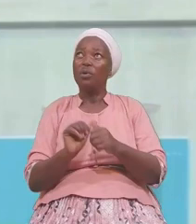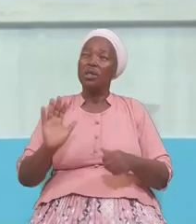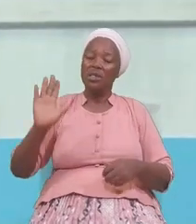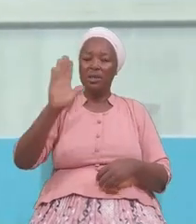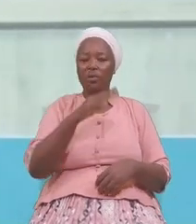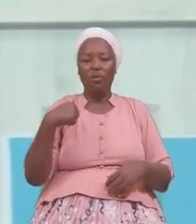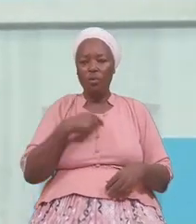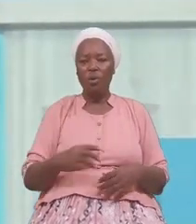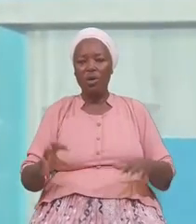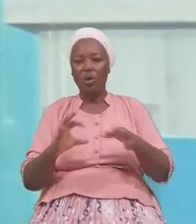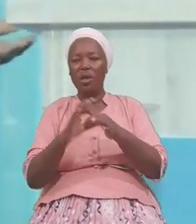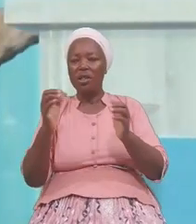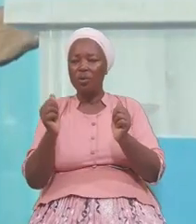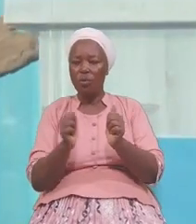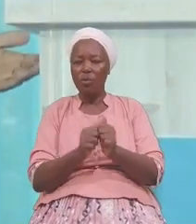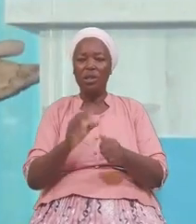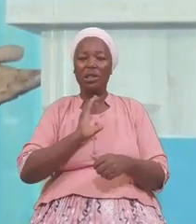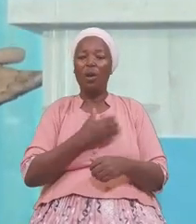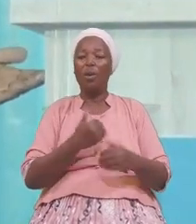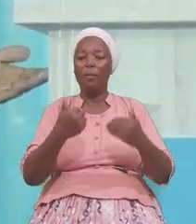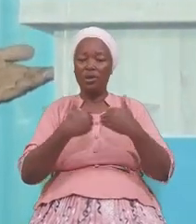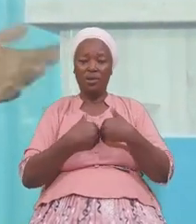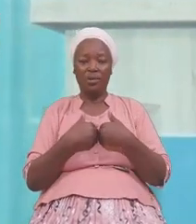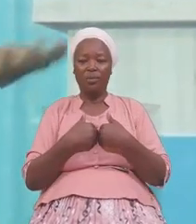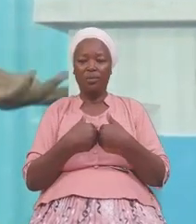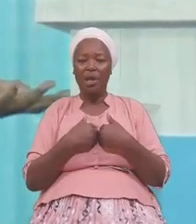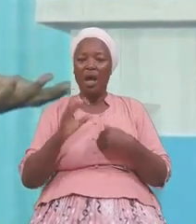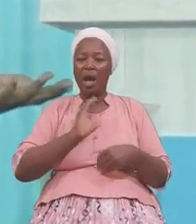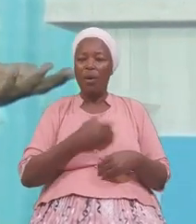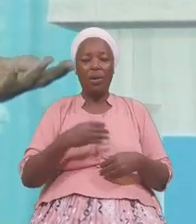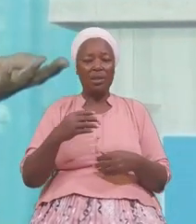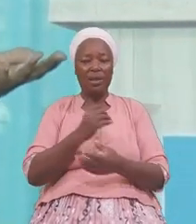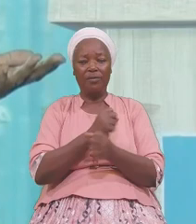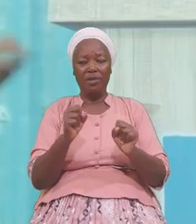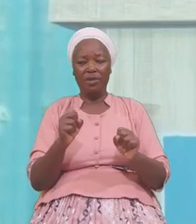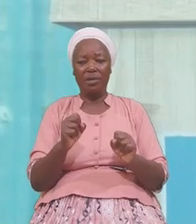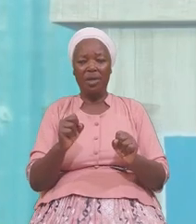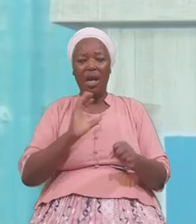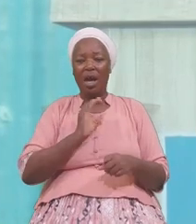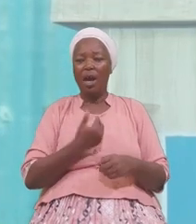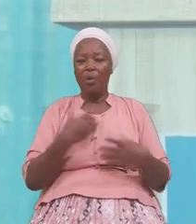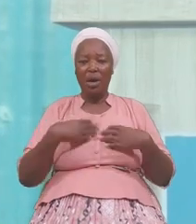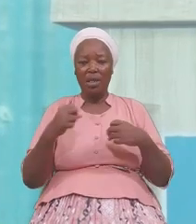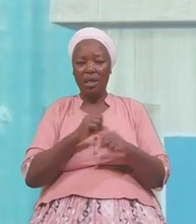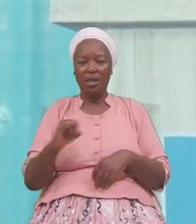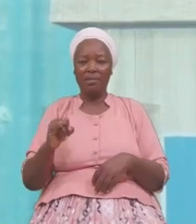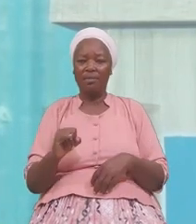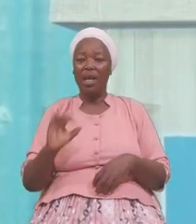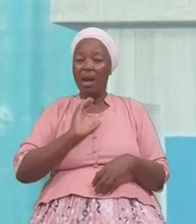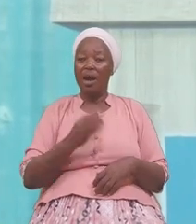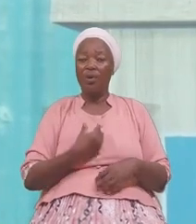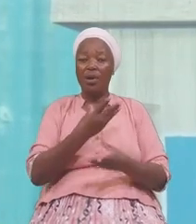we connect with our possession, our salvation, our healing,